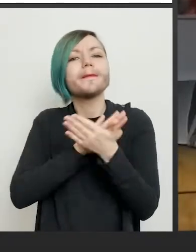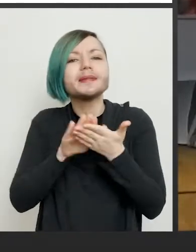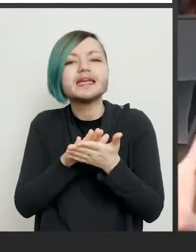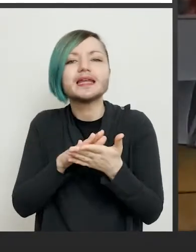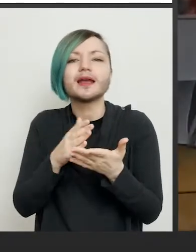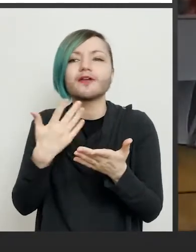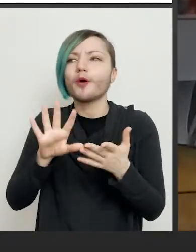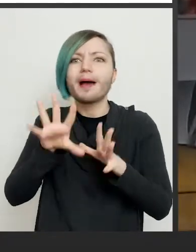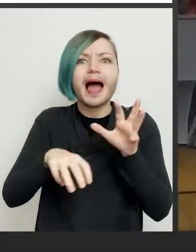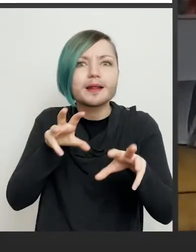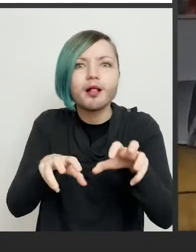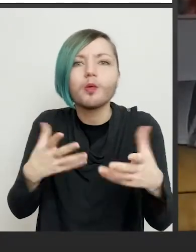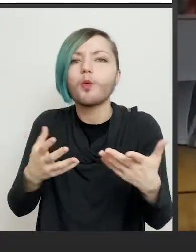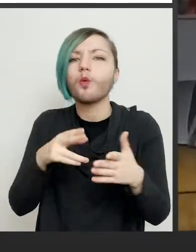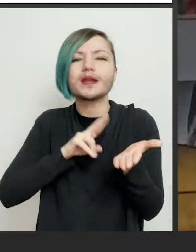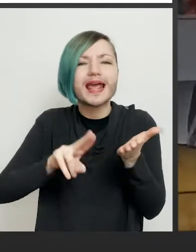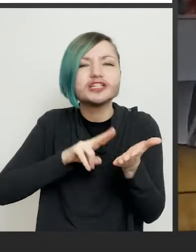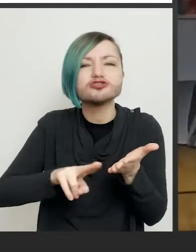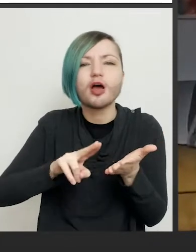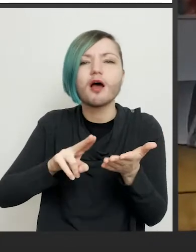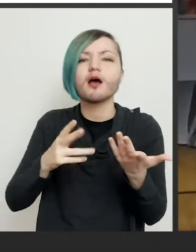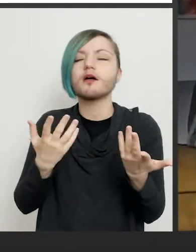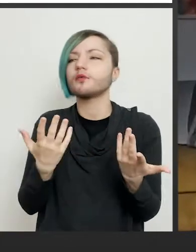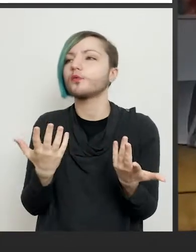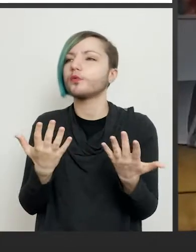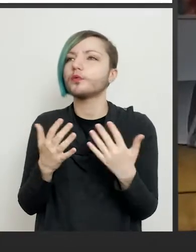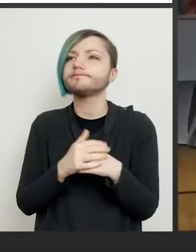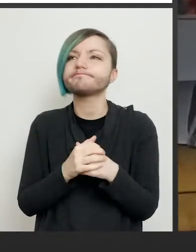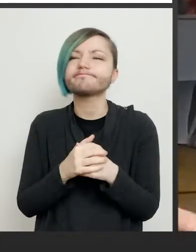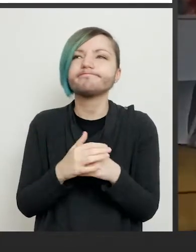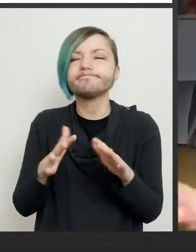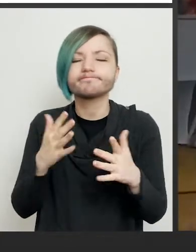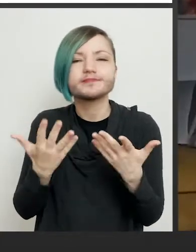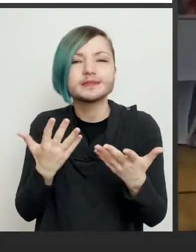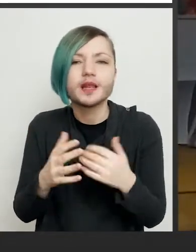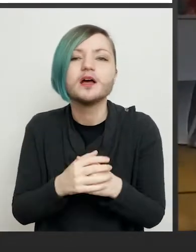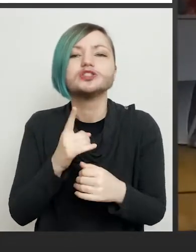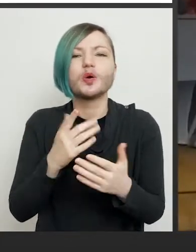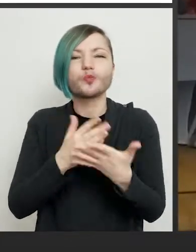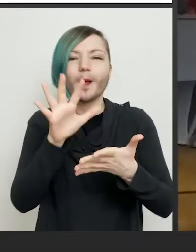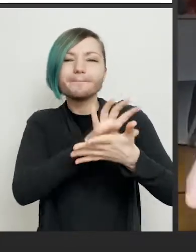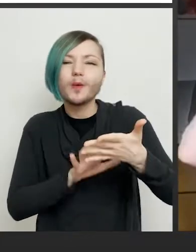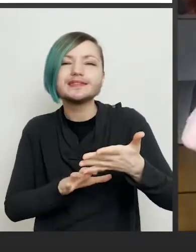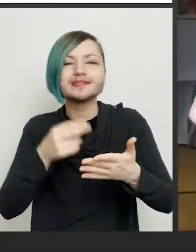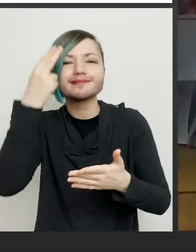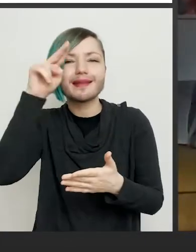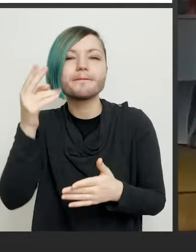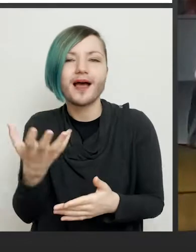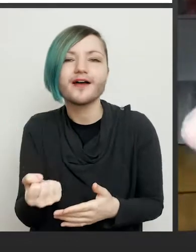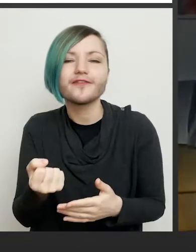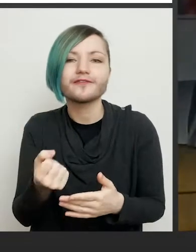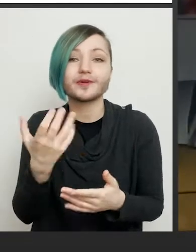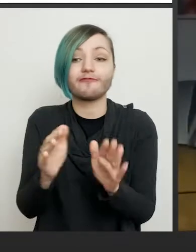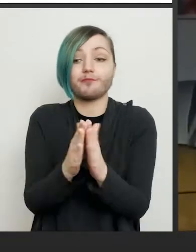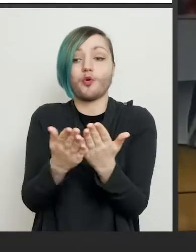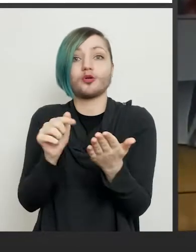name for an animal, or a name for something in nature, or something related to that. So we have very sort of poetic names, I think, and there are